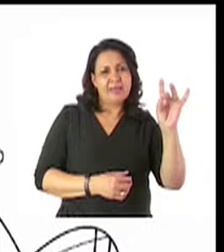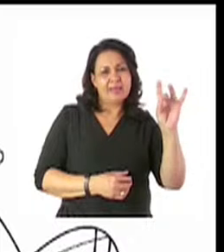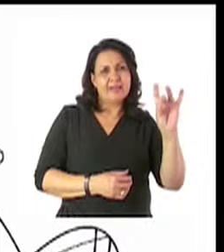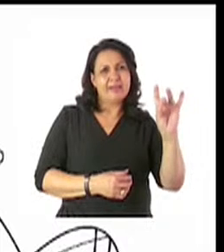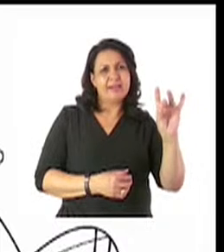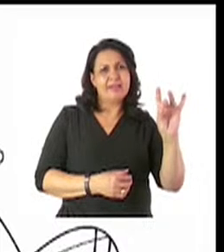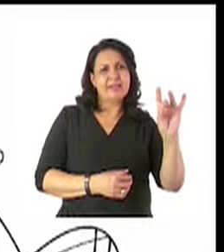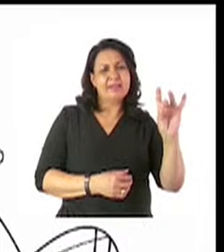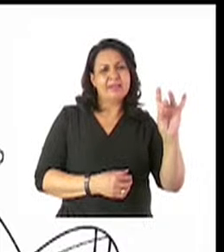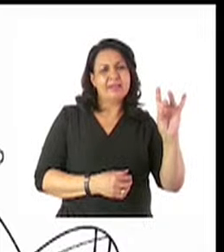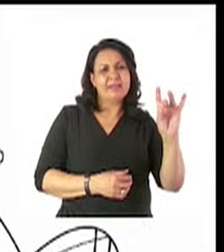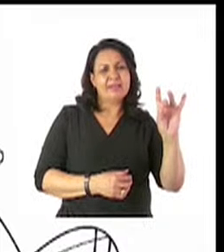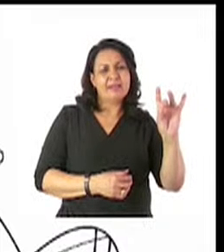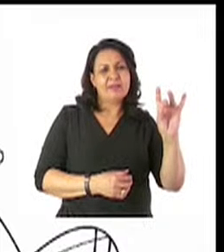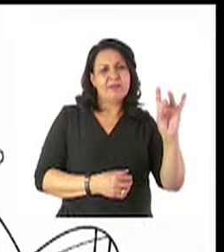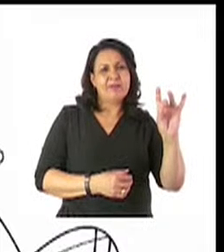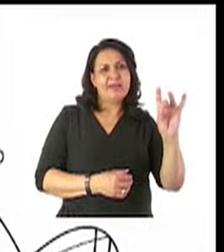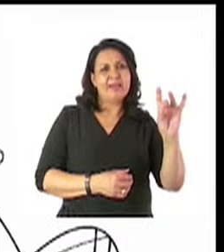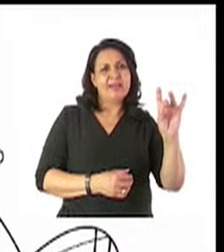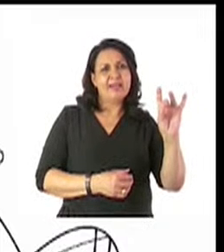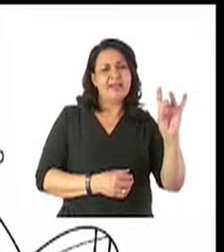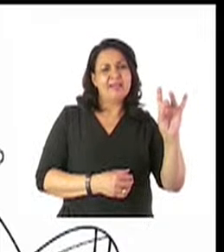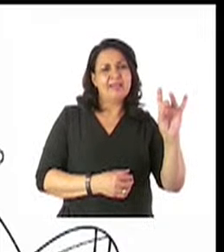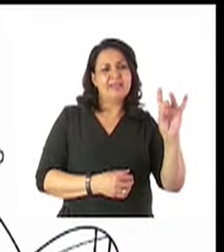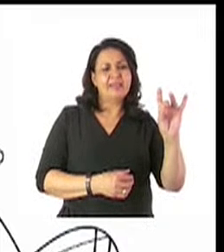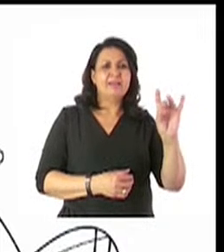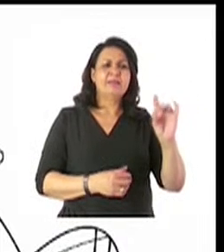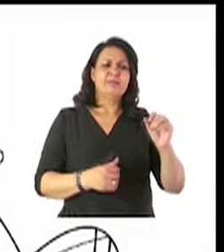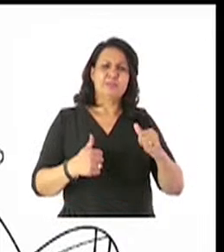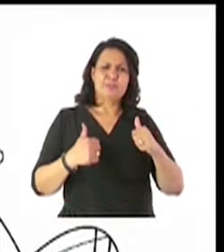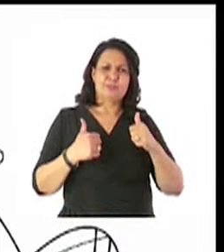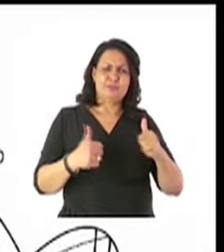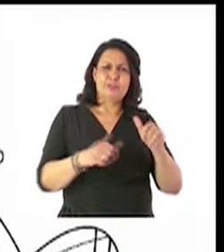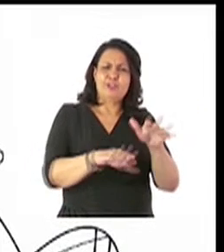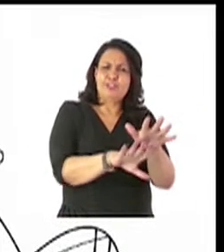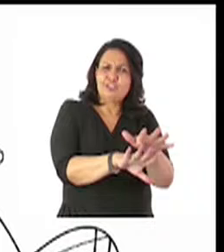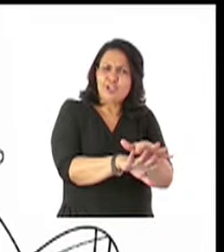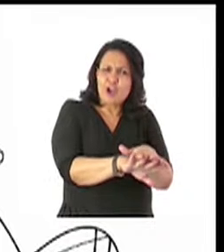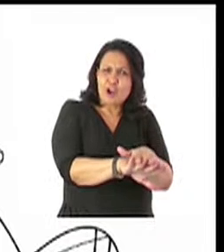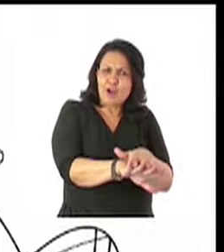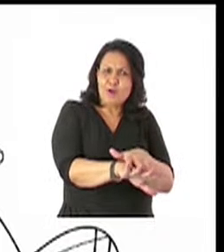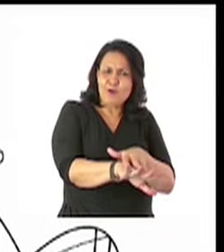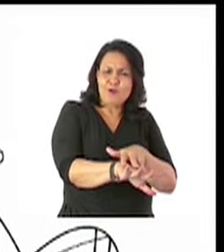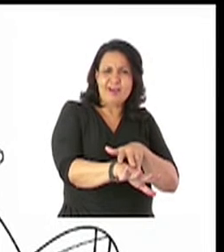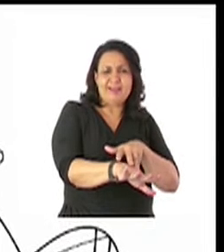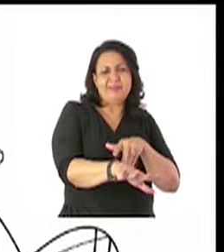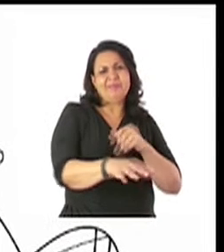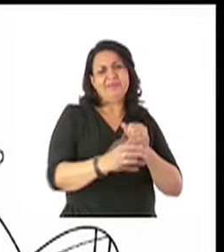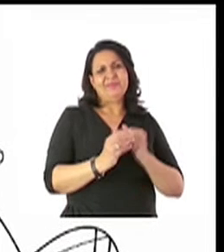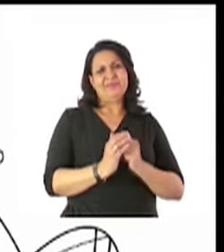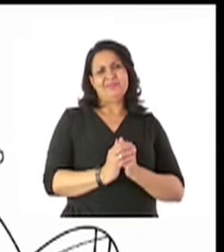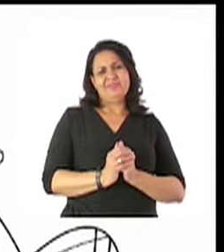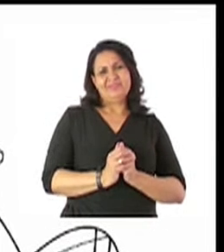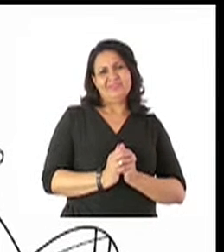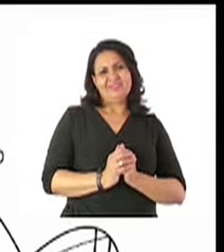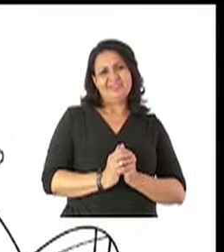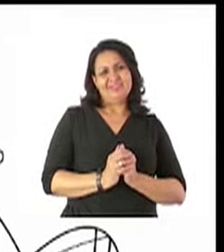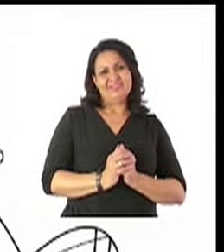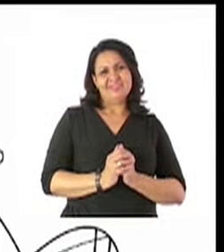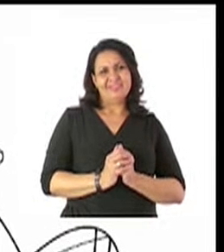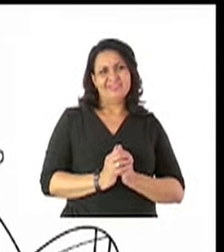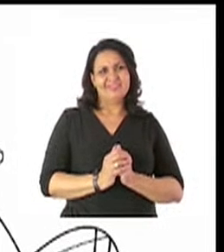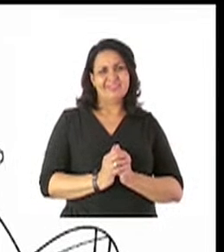Yes, I understand. Thank you for telling me. Now I'm going to do it slowly so that everybody can catch up.